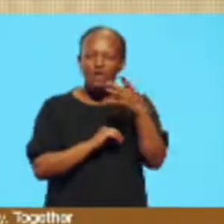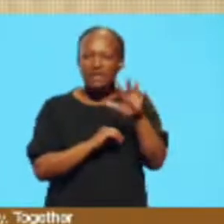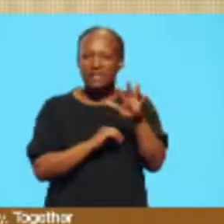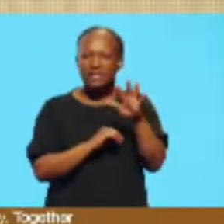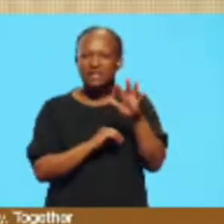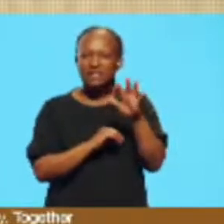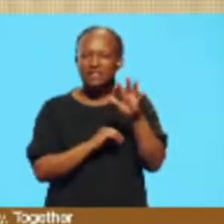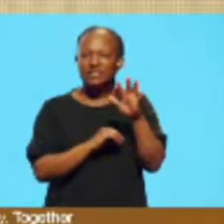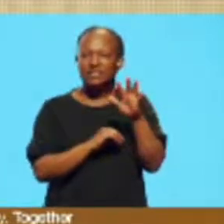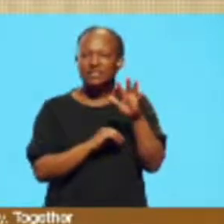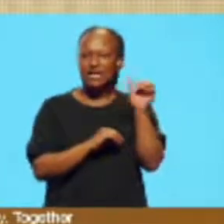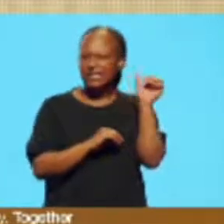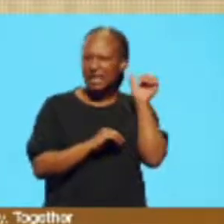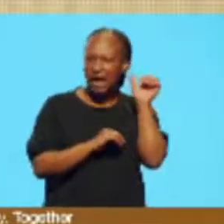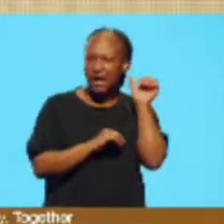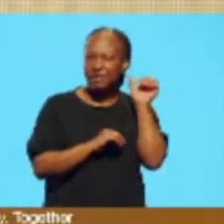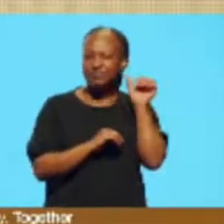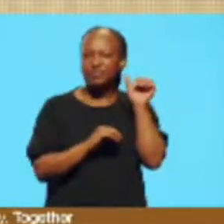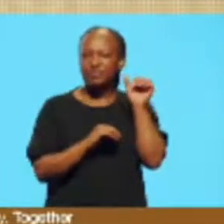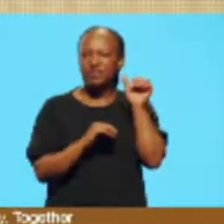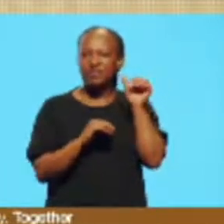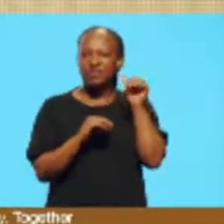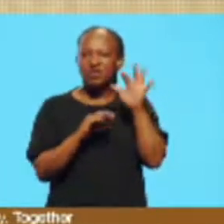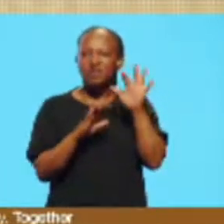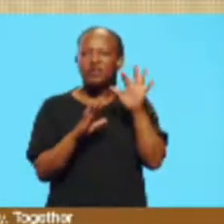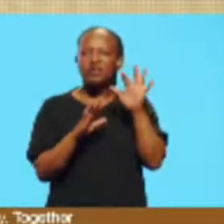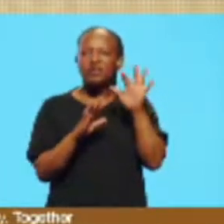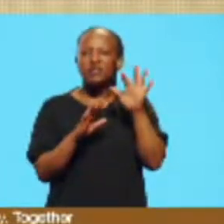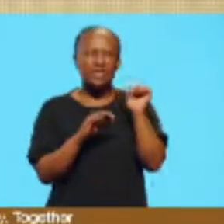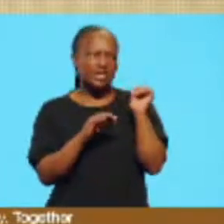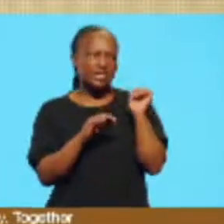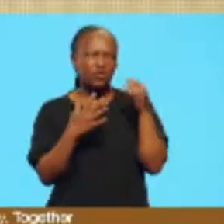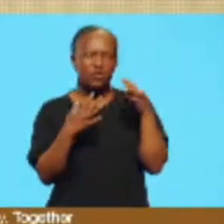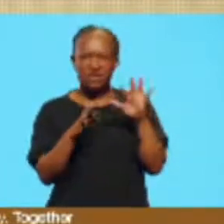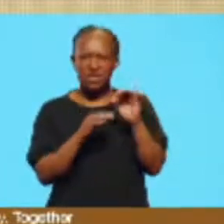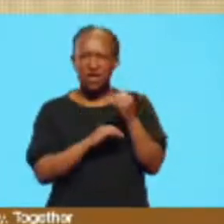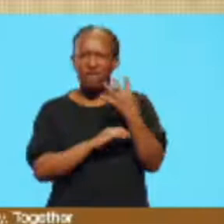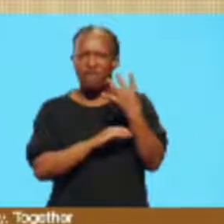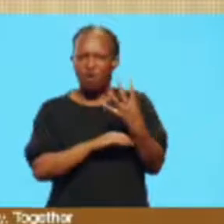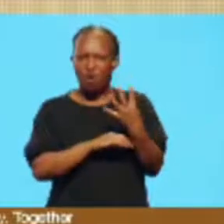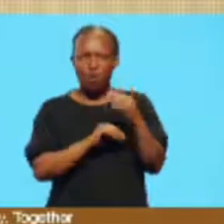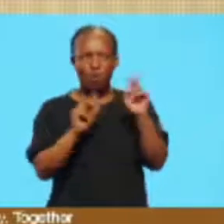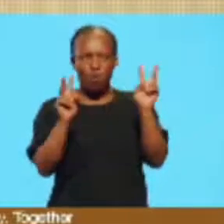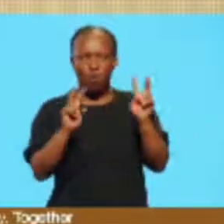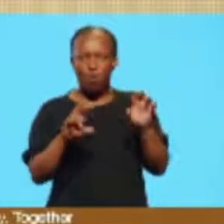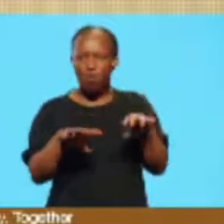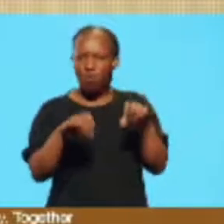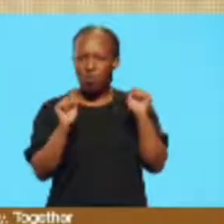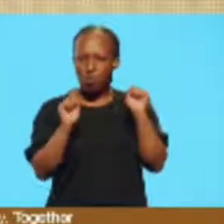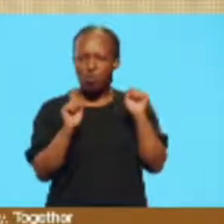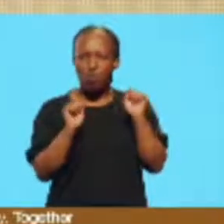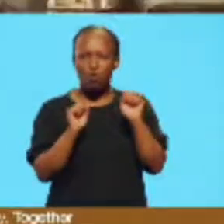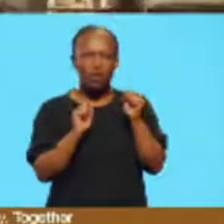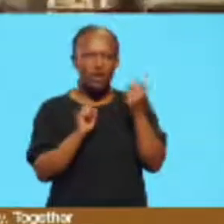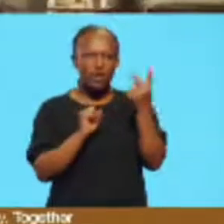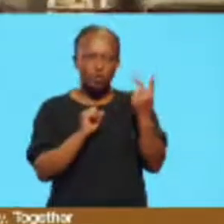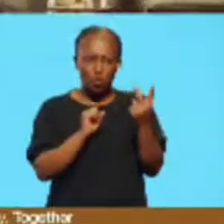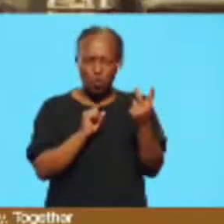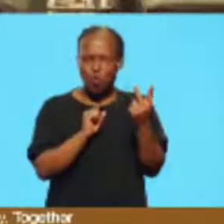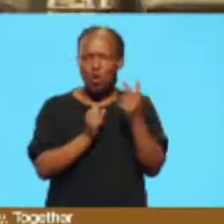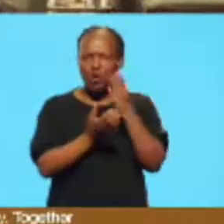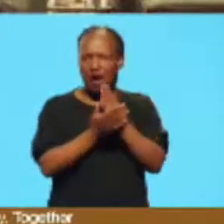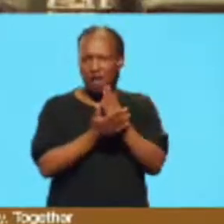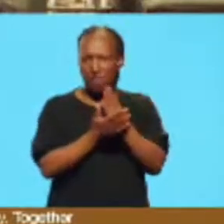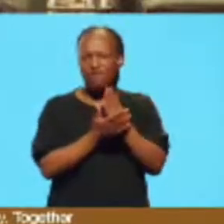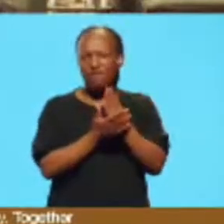home. Yesterday, I know in my house, we experienced about 4 load sheddings of 2.5 hours each, and